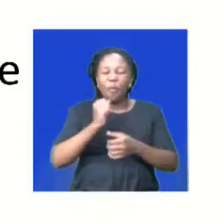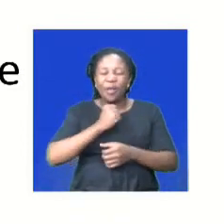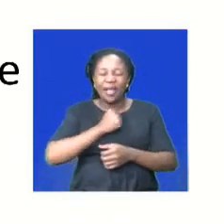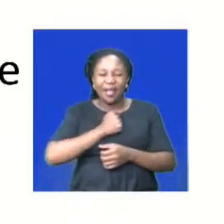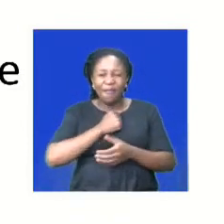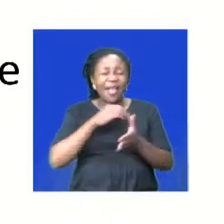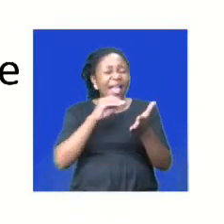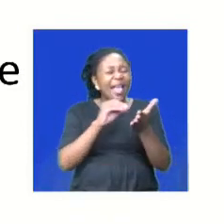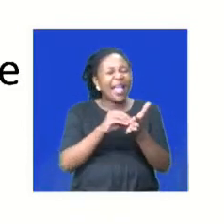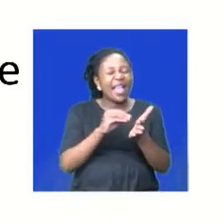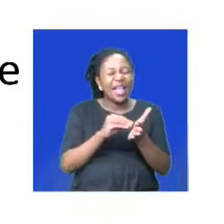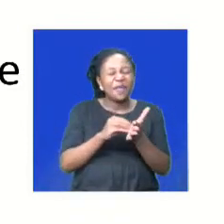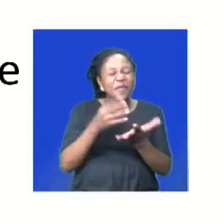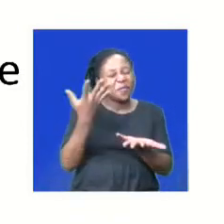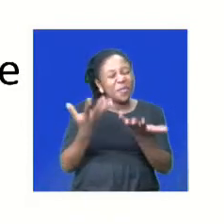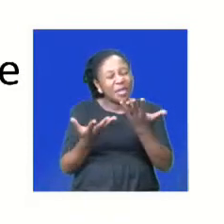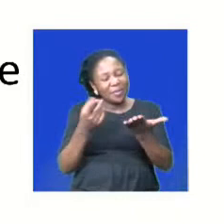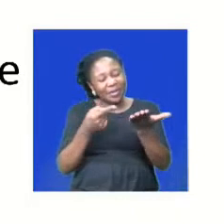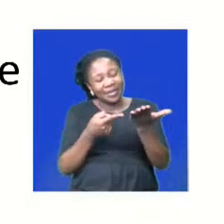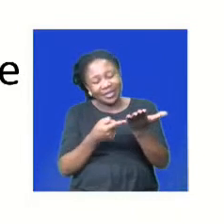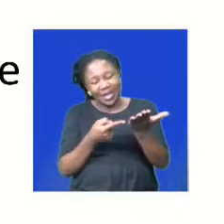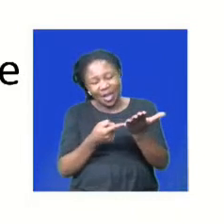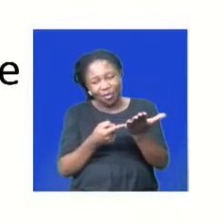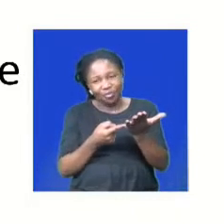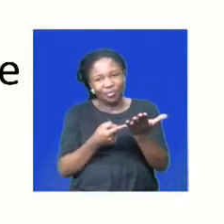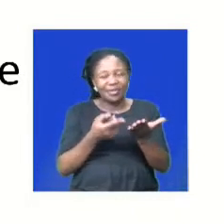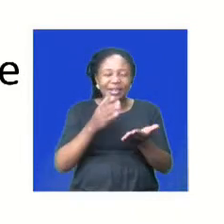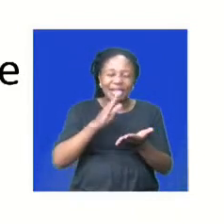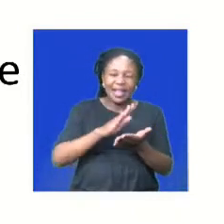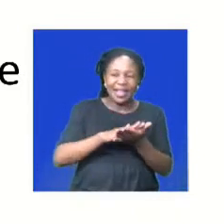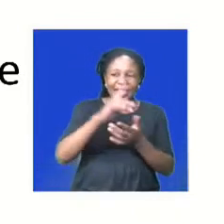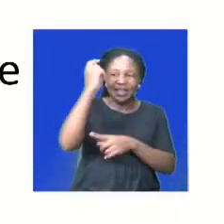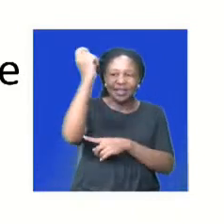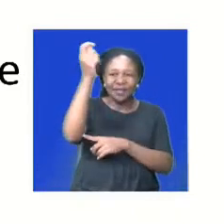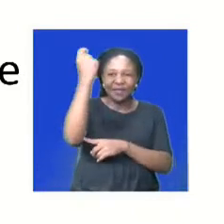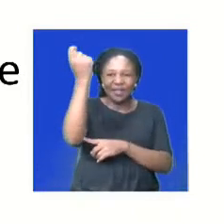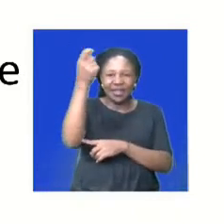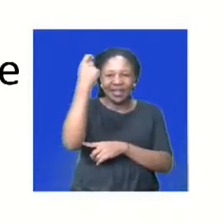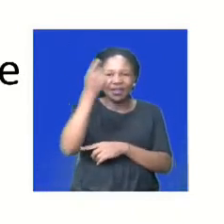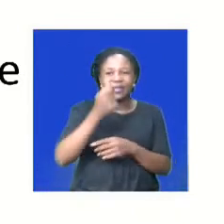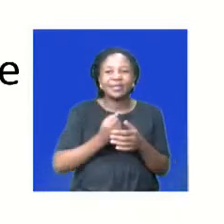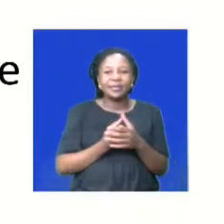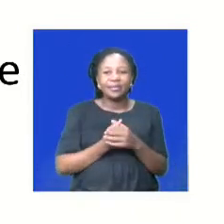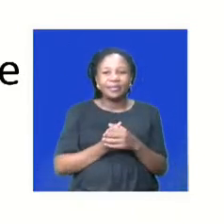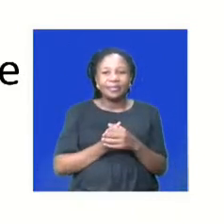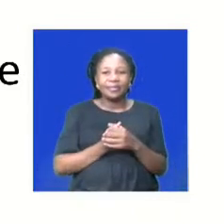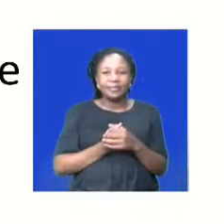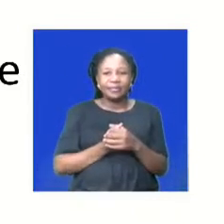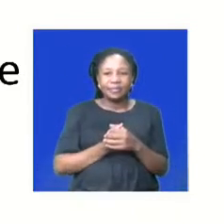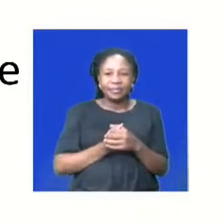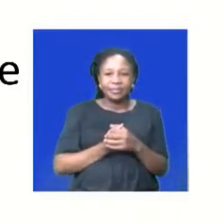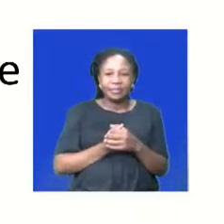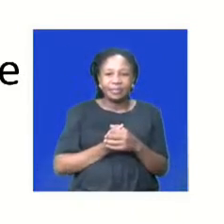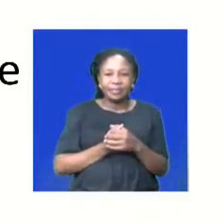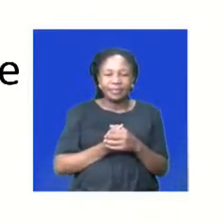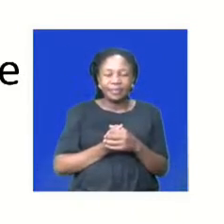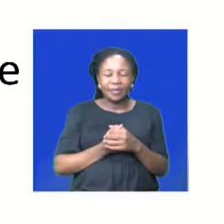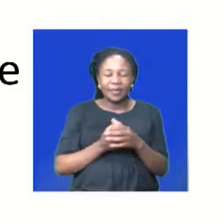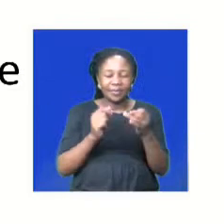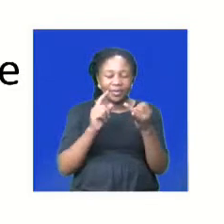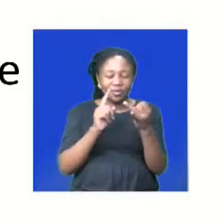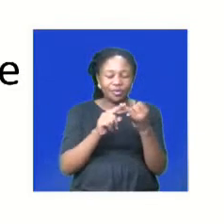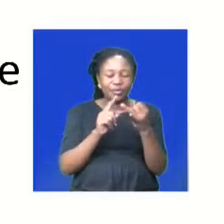village or township. We have also learned that different parts of